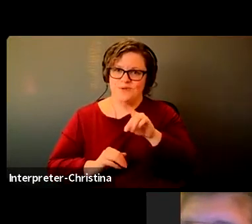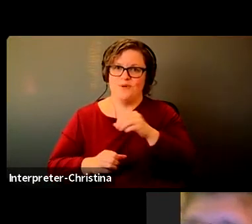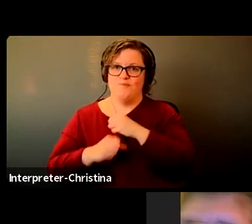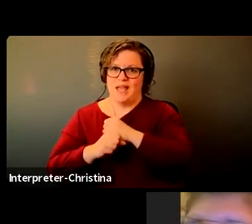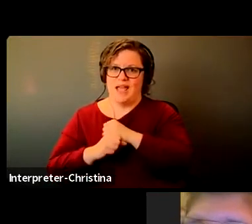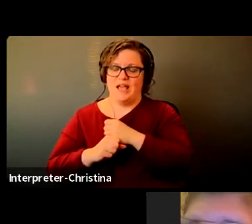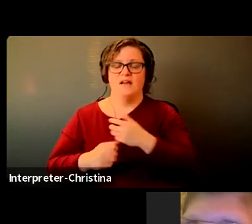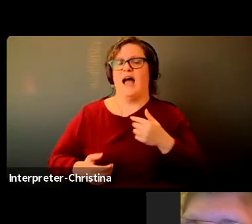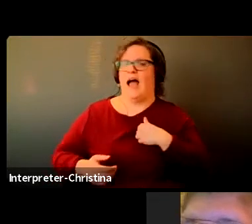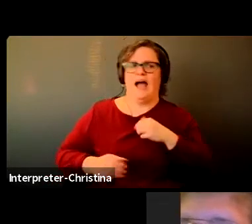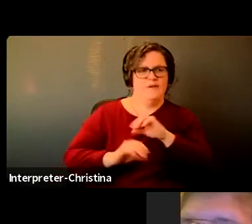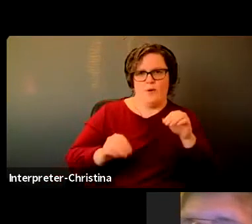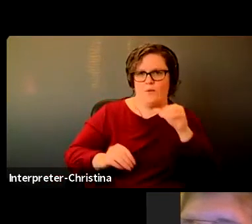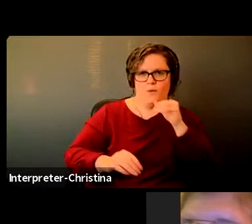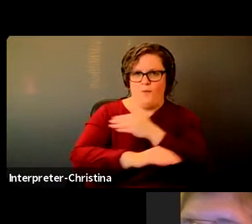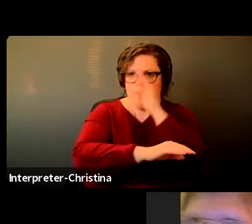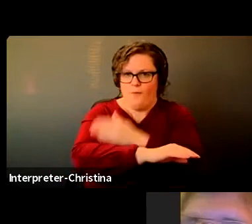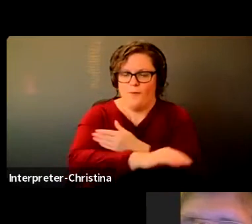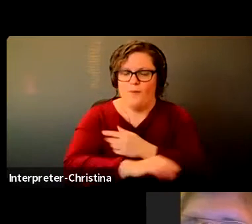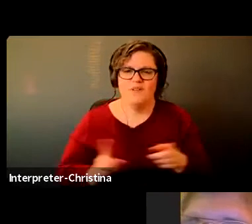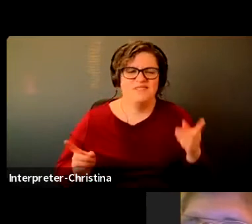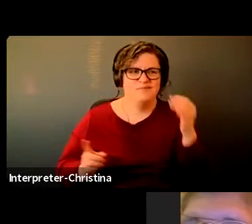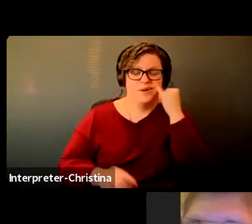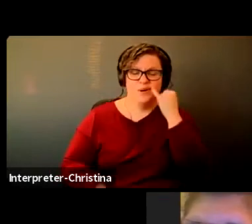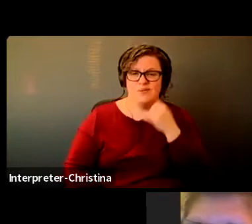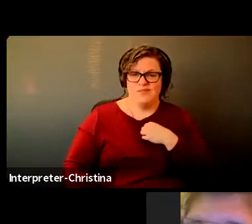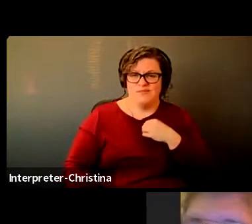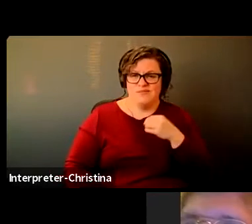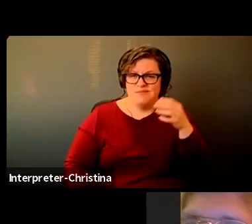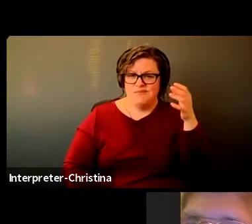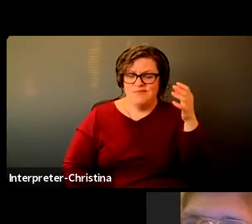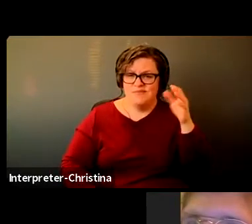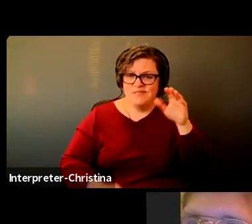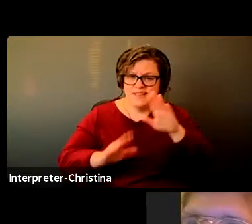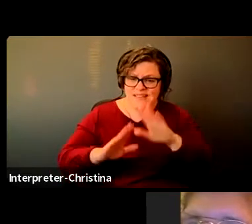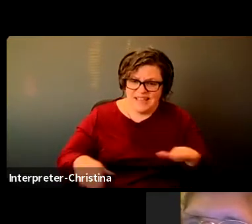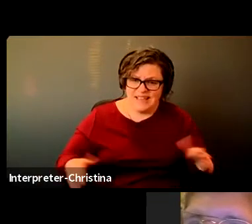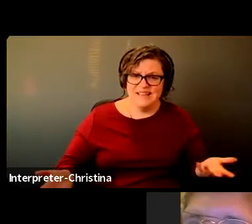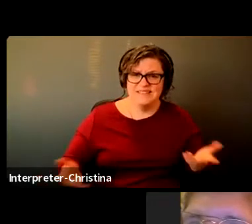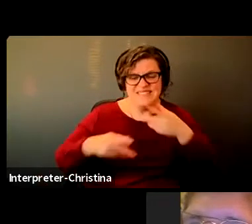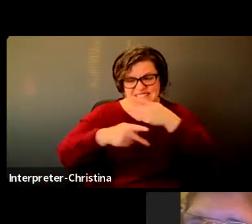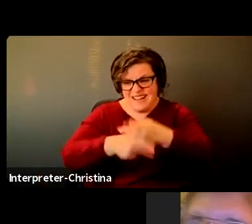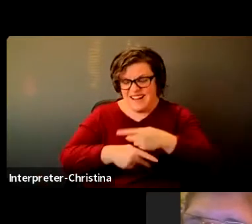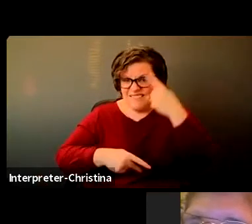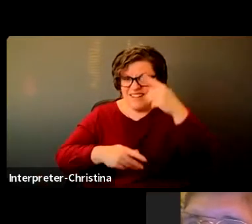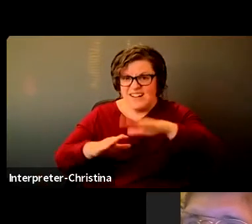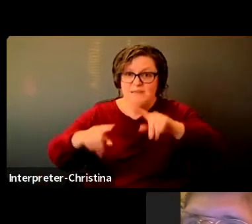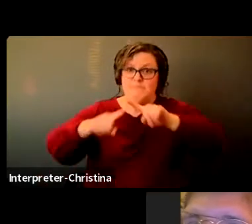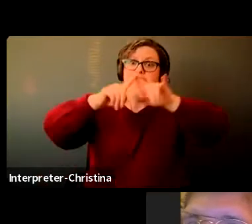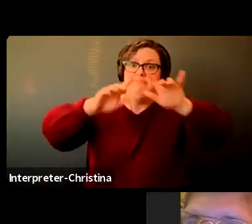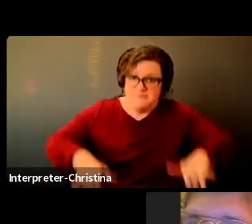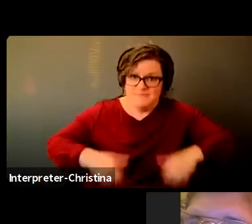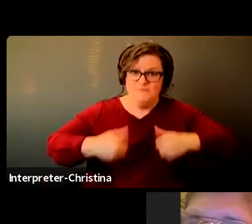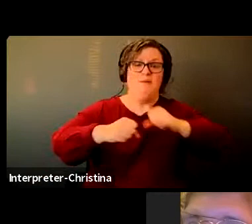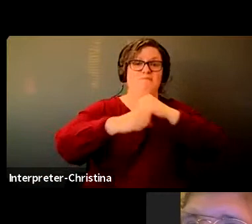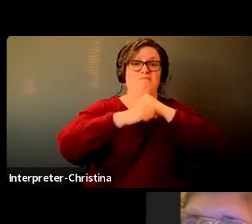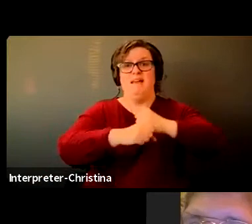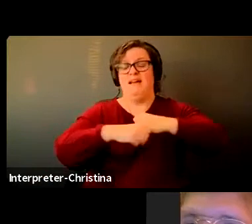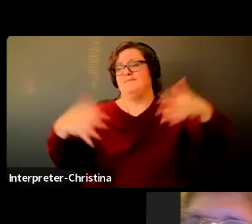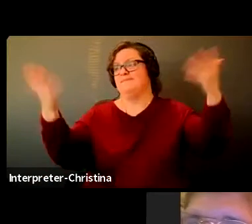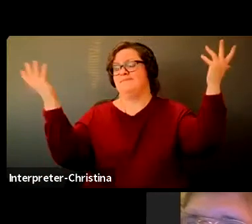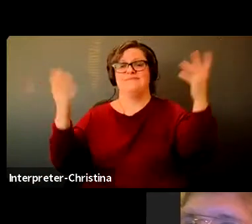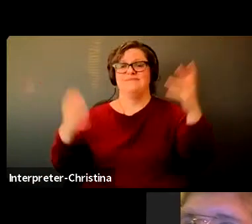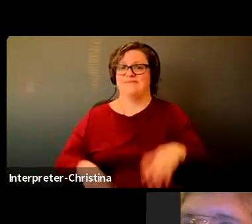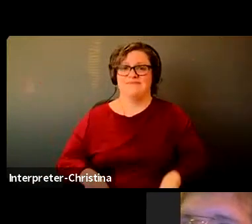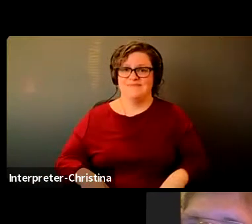kids, but I'm like, if you're parenting, if you're like, you know, if you're caring for somebody else, like, you know, it's just like. You're caring for